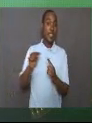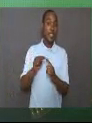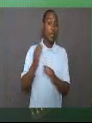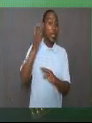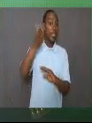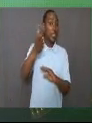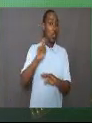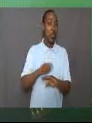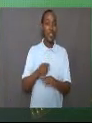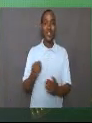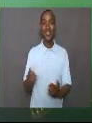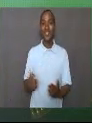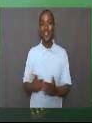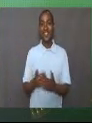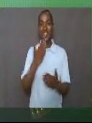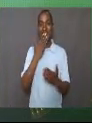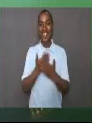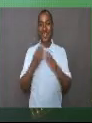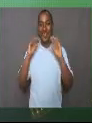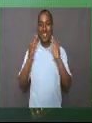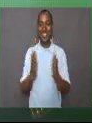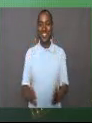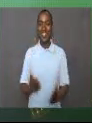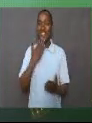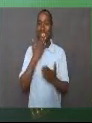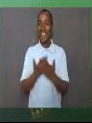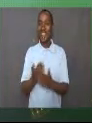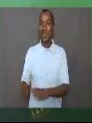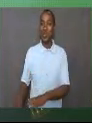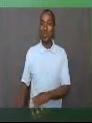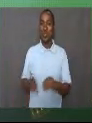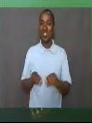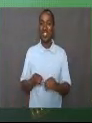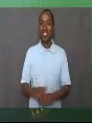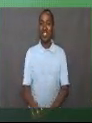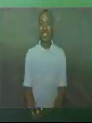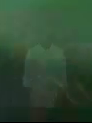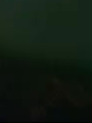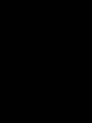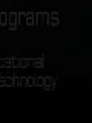lesson, thank you, teacher. Thank you, students.